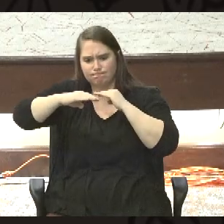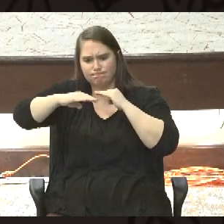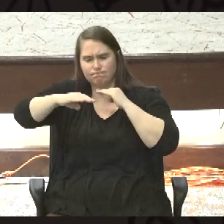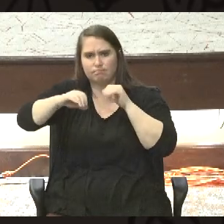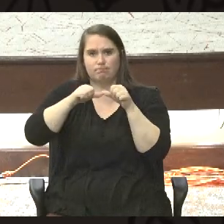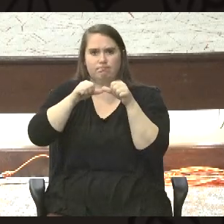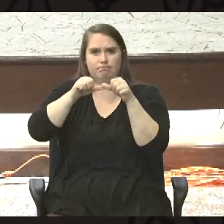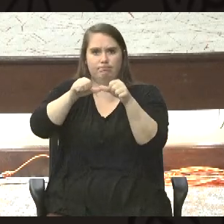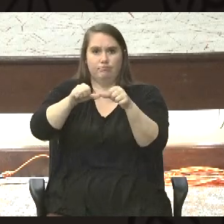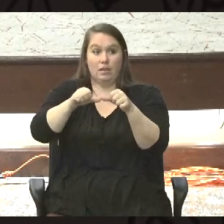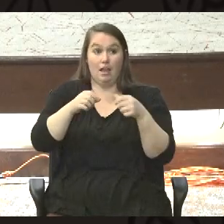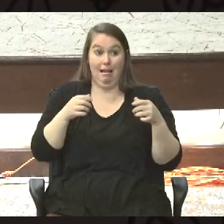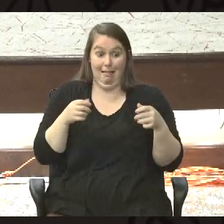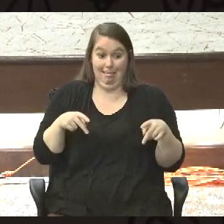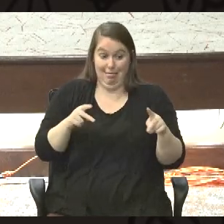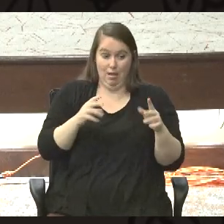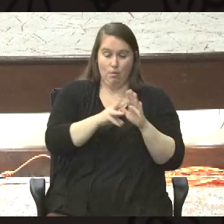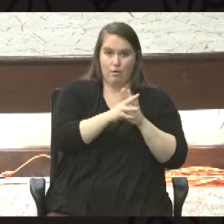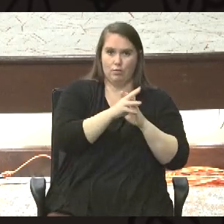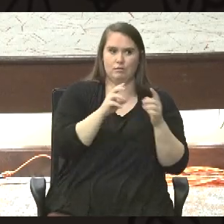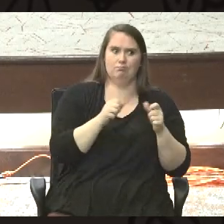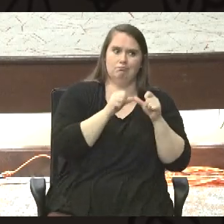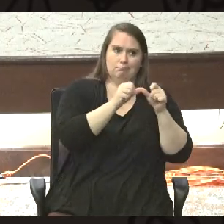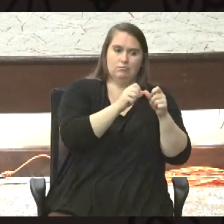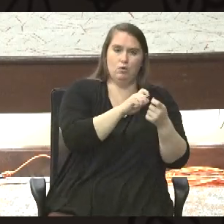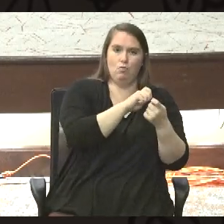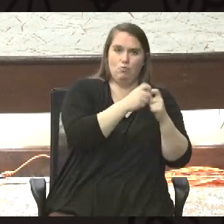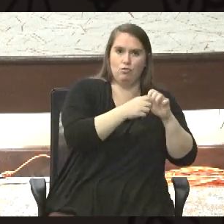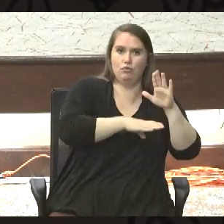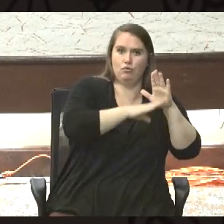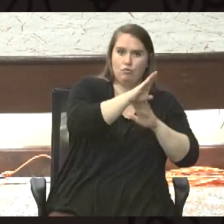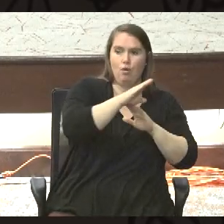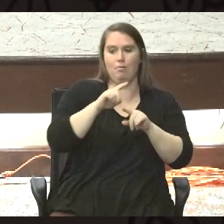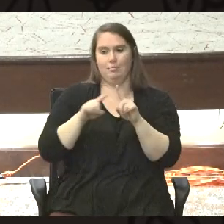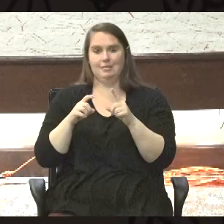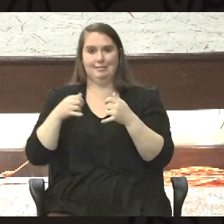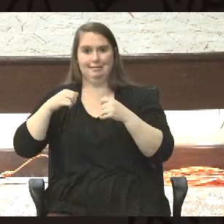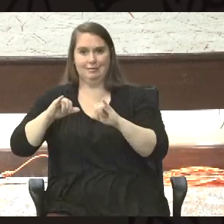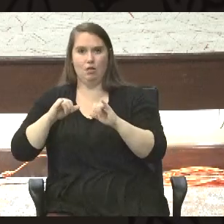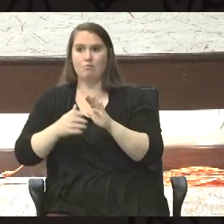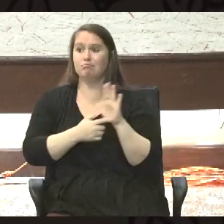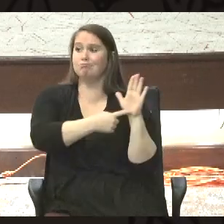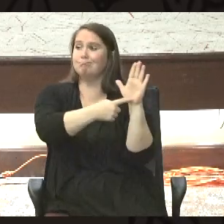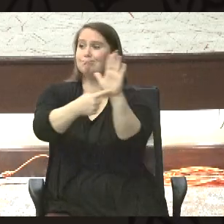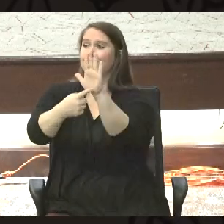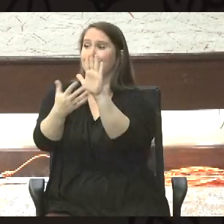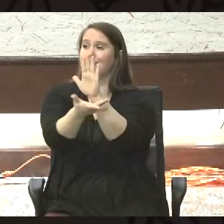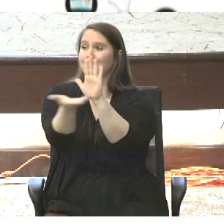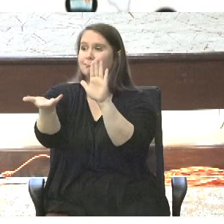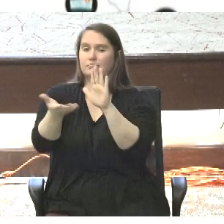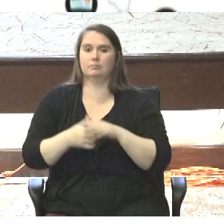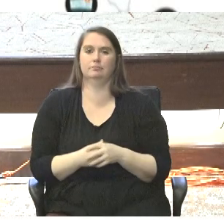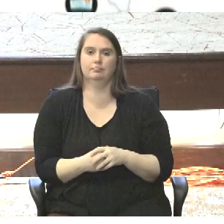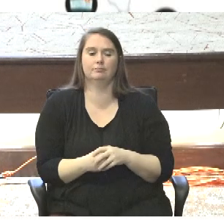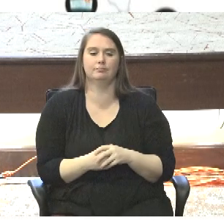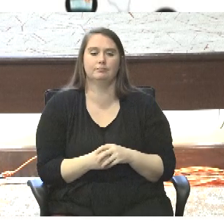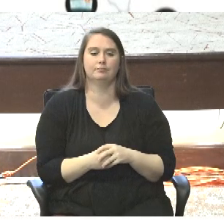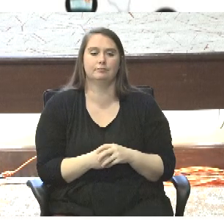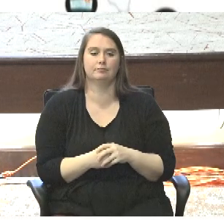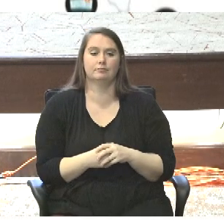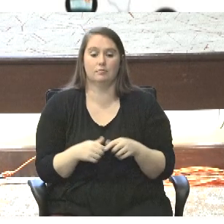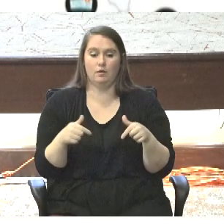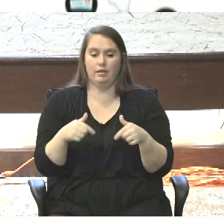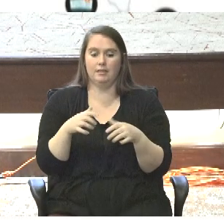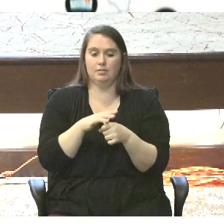and changing while still keeping that foundation of who Waco is at its core. I'm going to move through this About Madden section